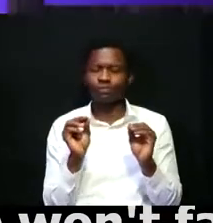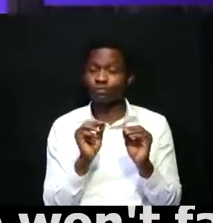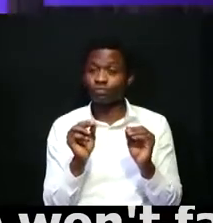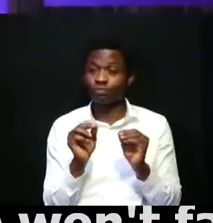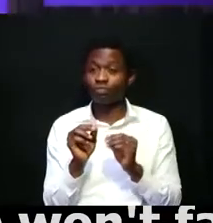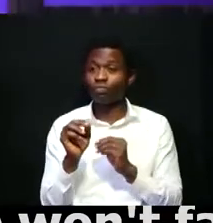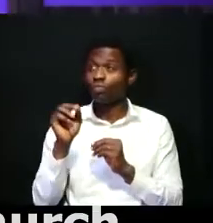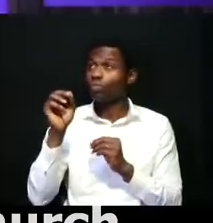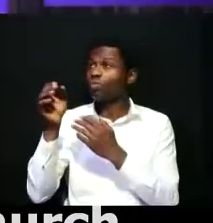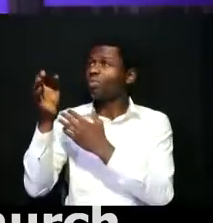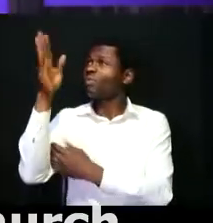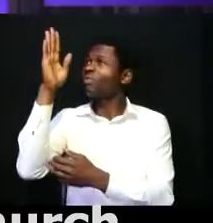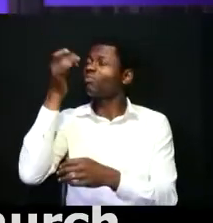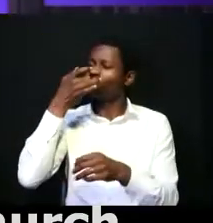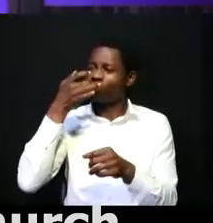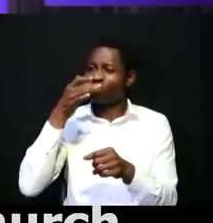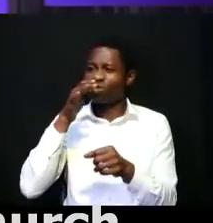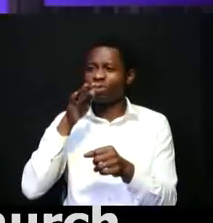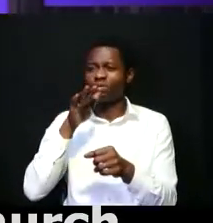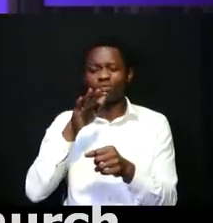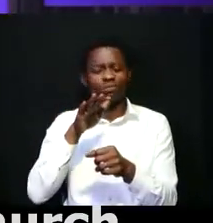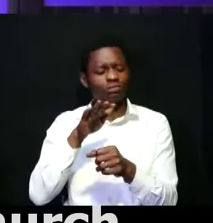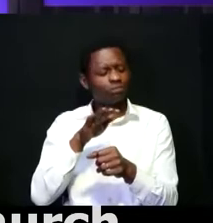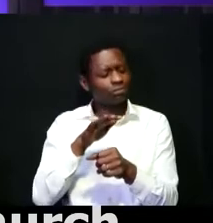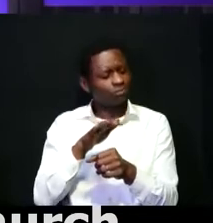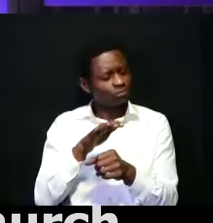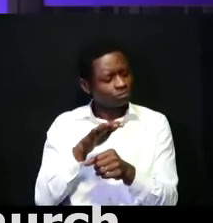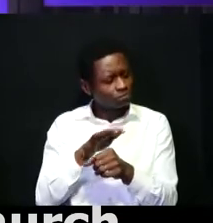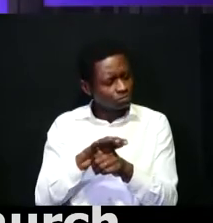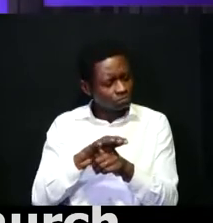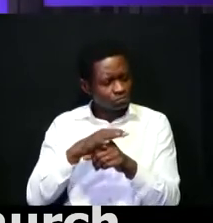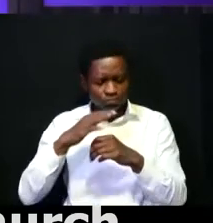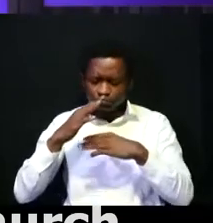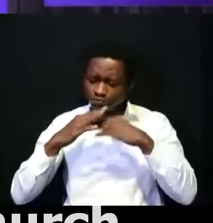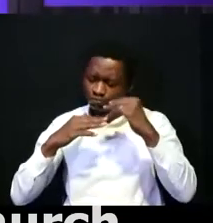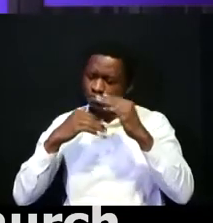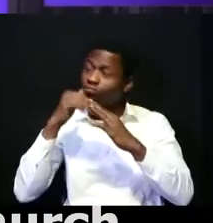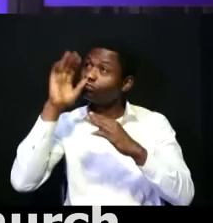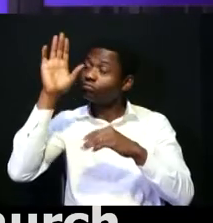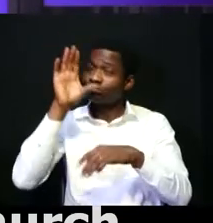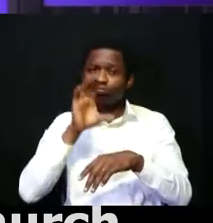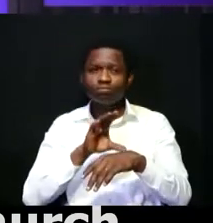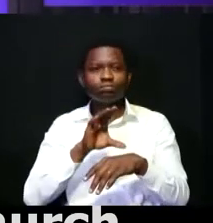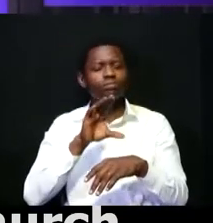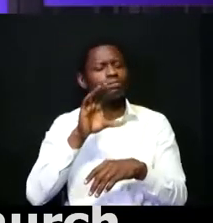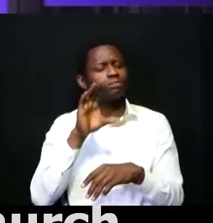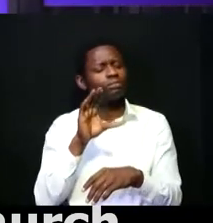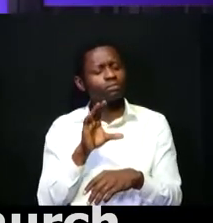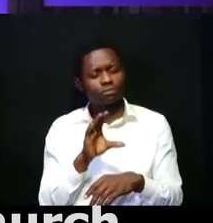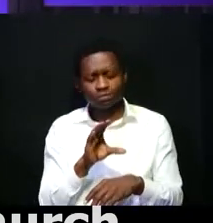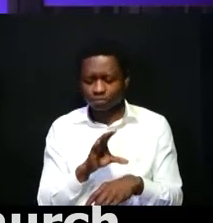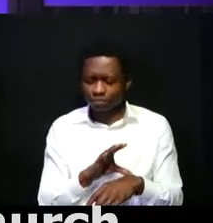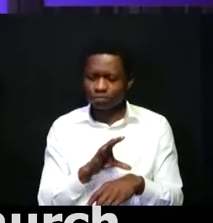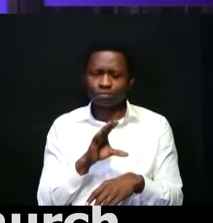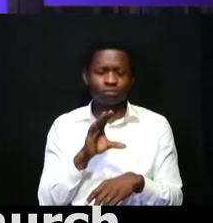fail, because he has promised to build his